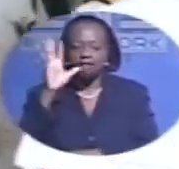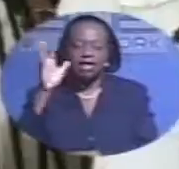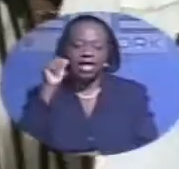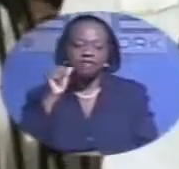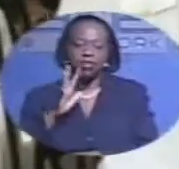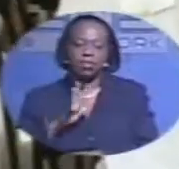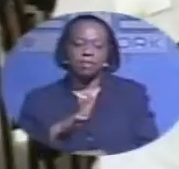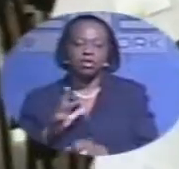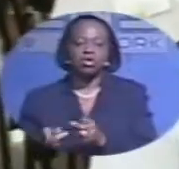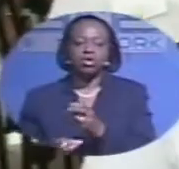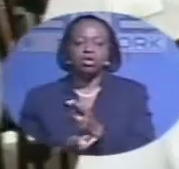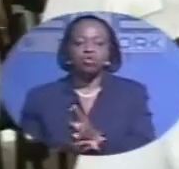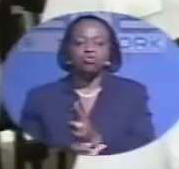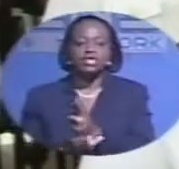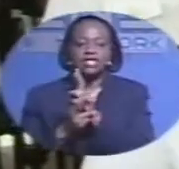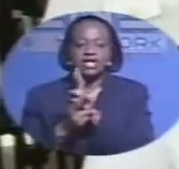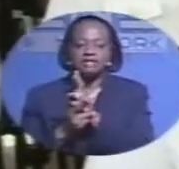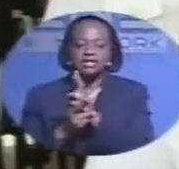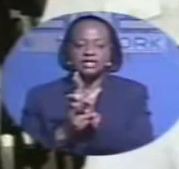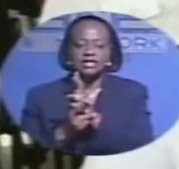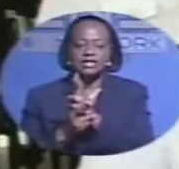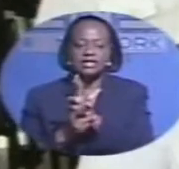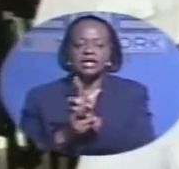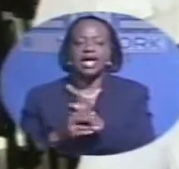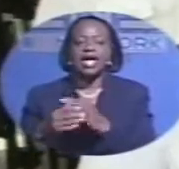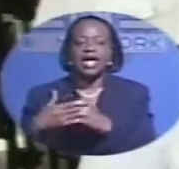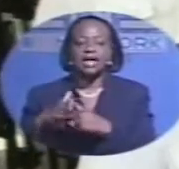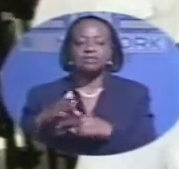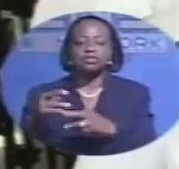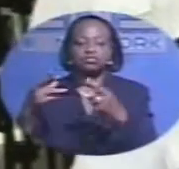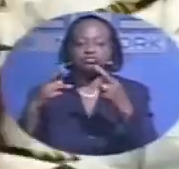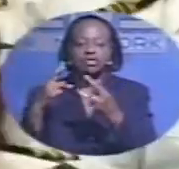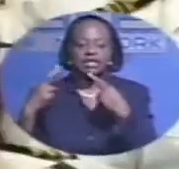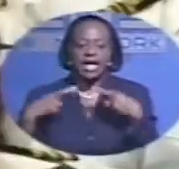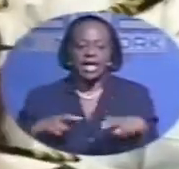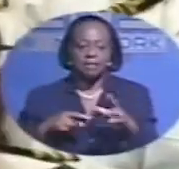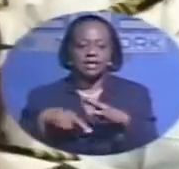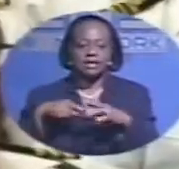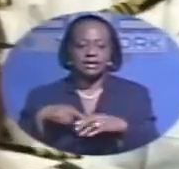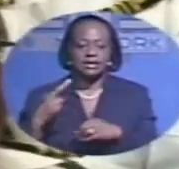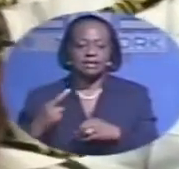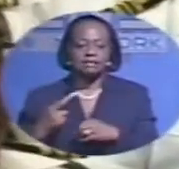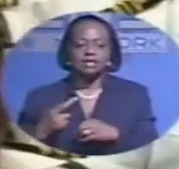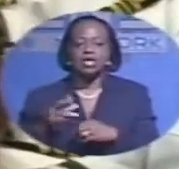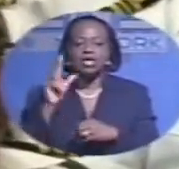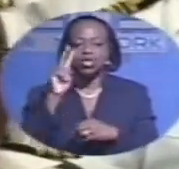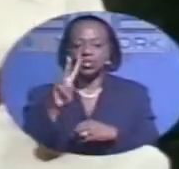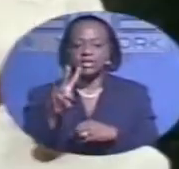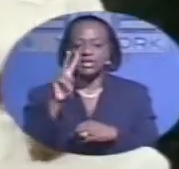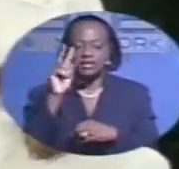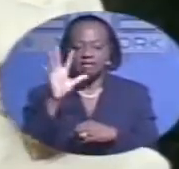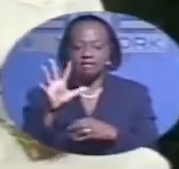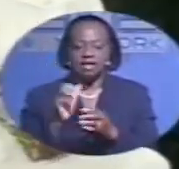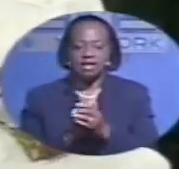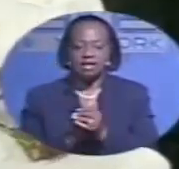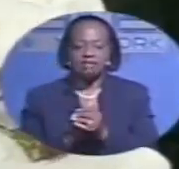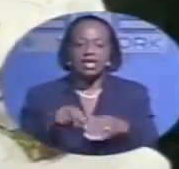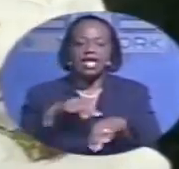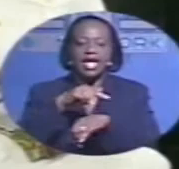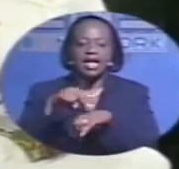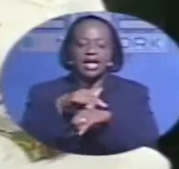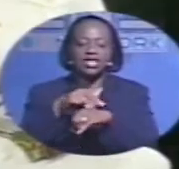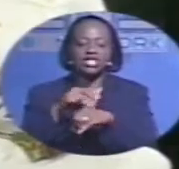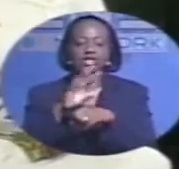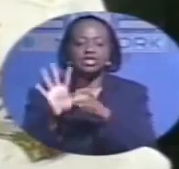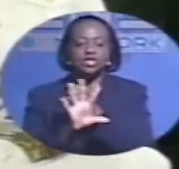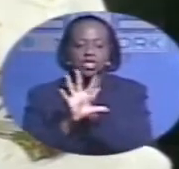those reservists returning after retirement number 8 men and 2 women for a total of 25. National Security